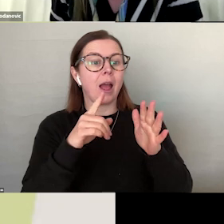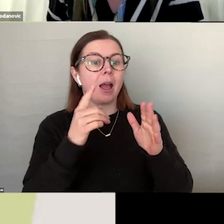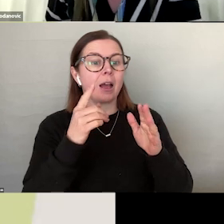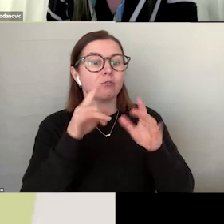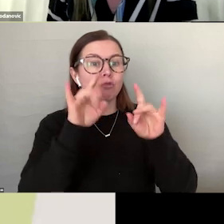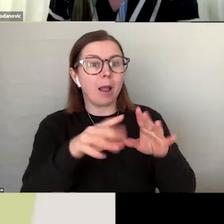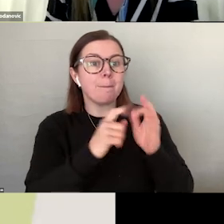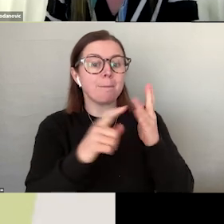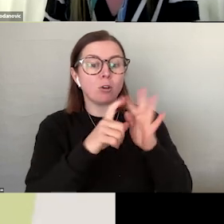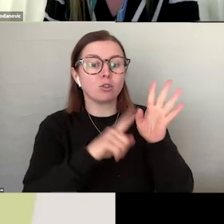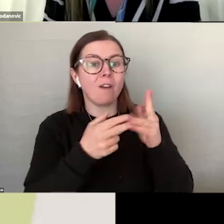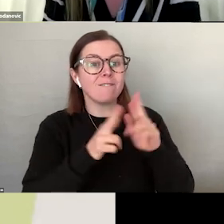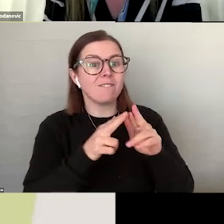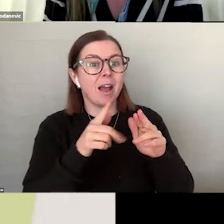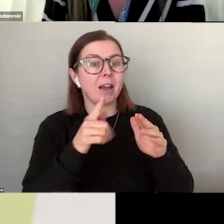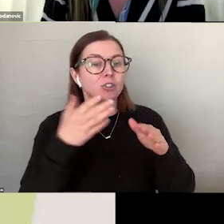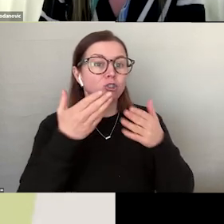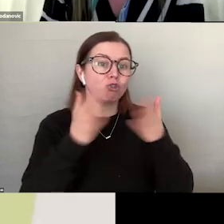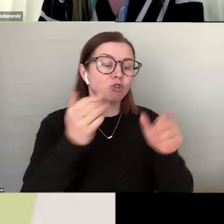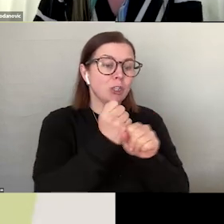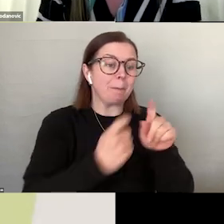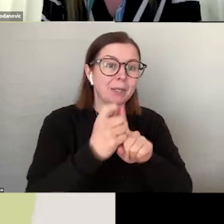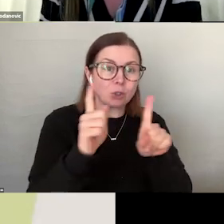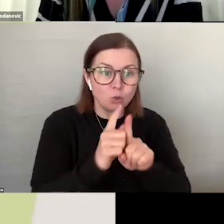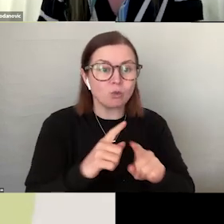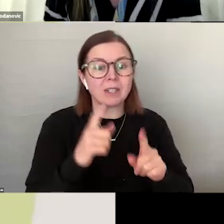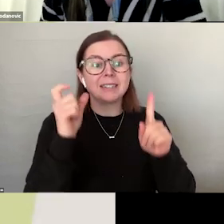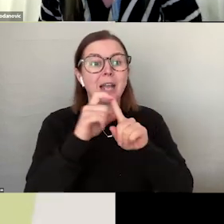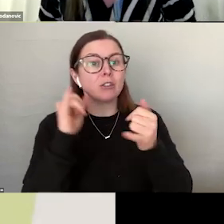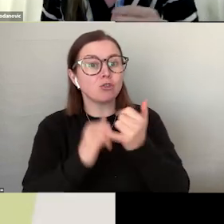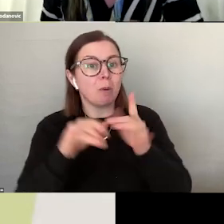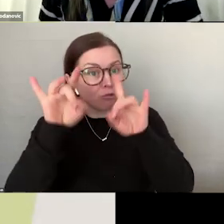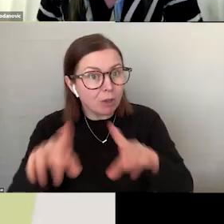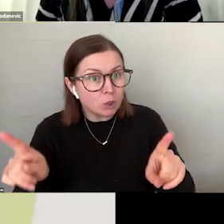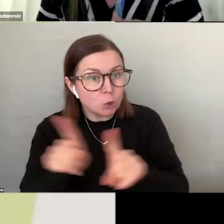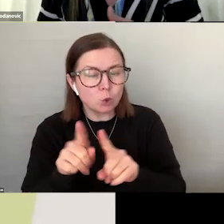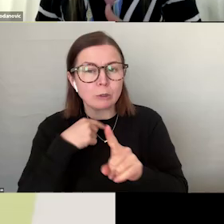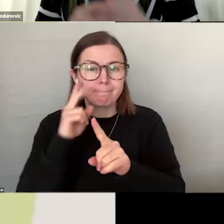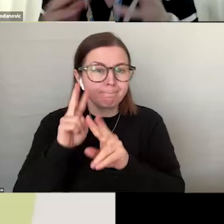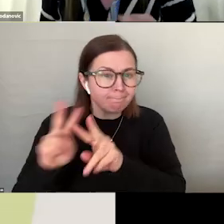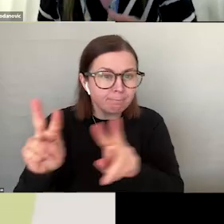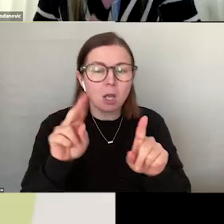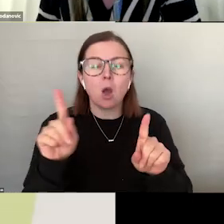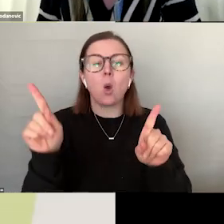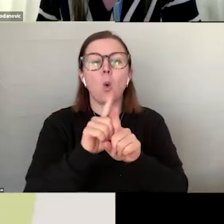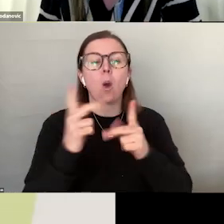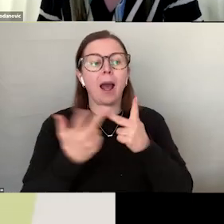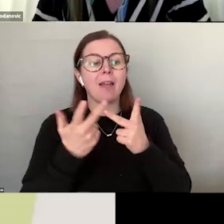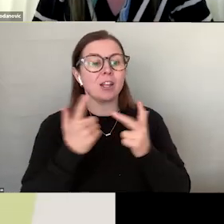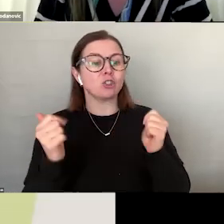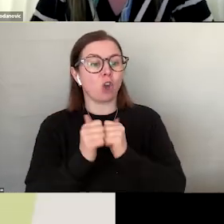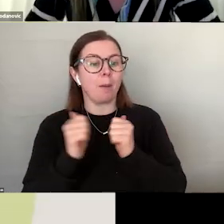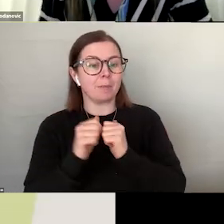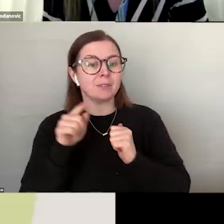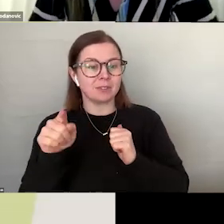advocacy agencies like Down Syndrome Australia. And we searched their websites for any documents that could have evaluated a